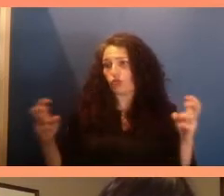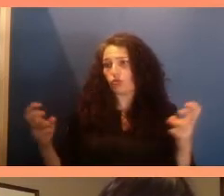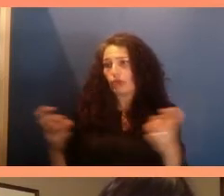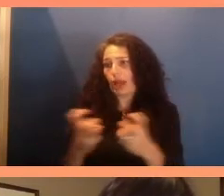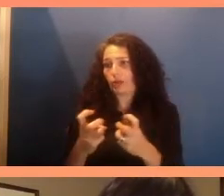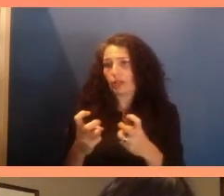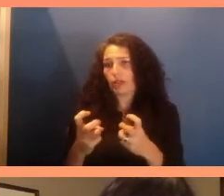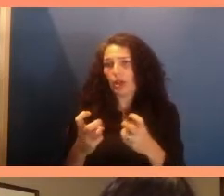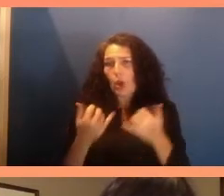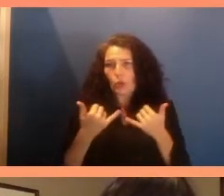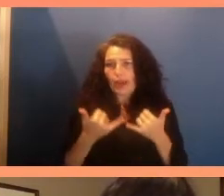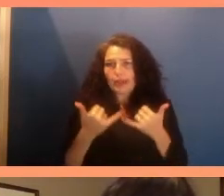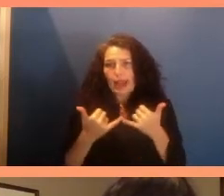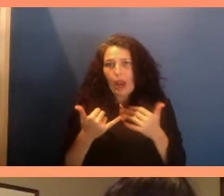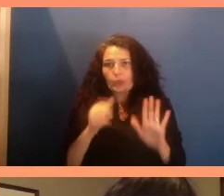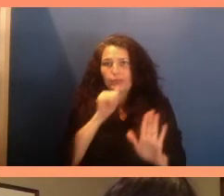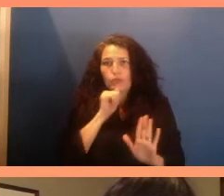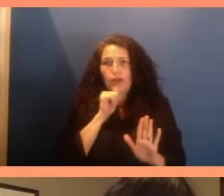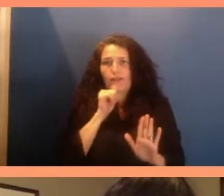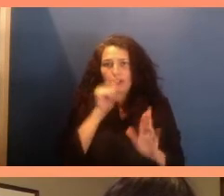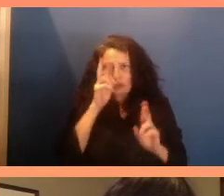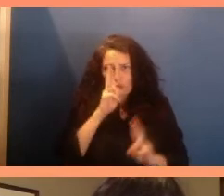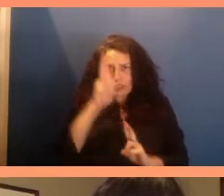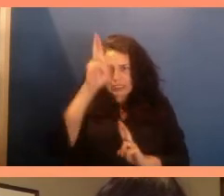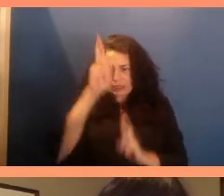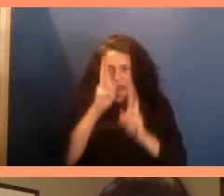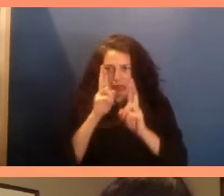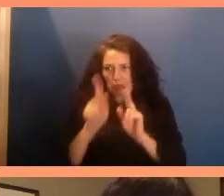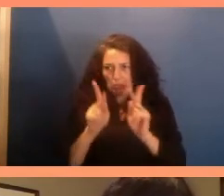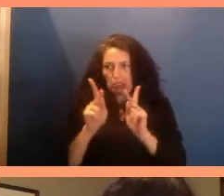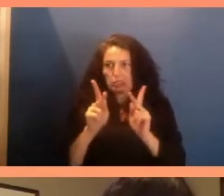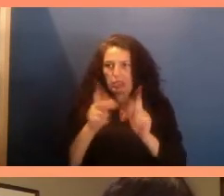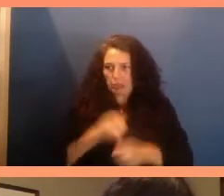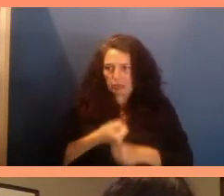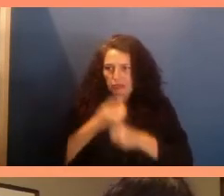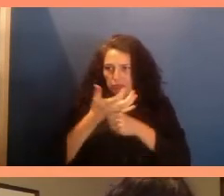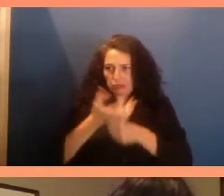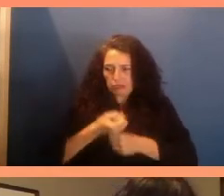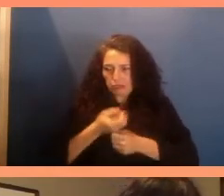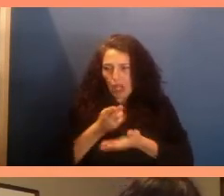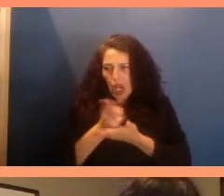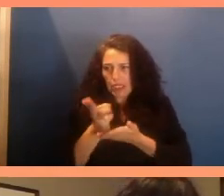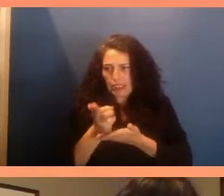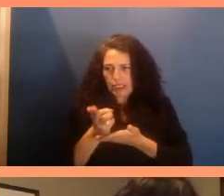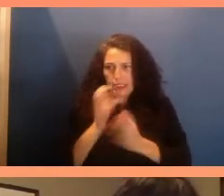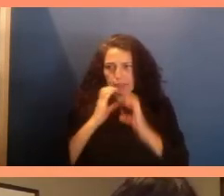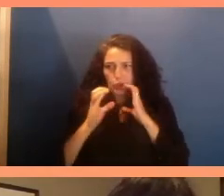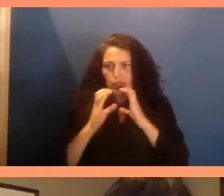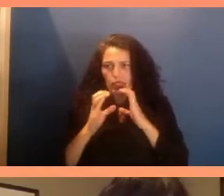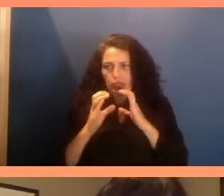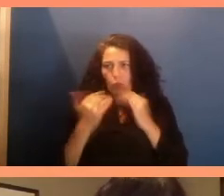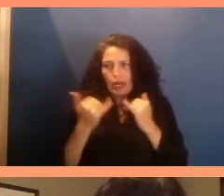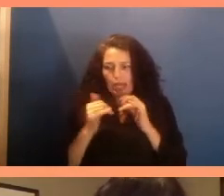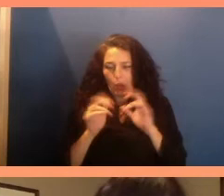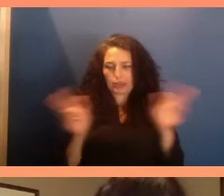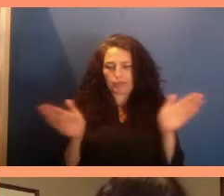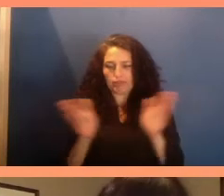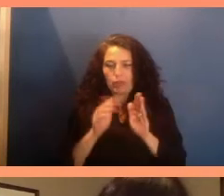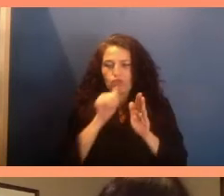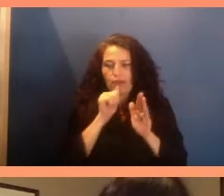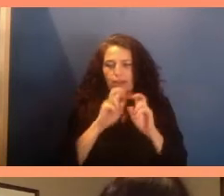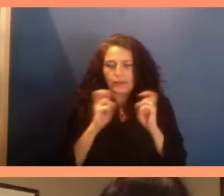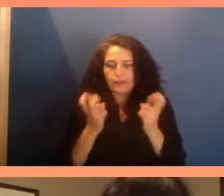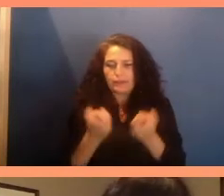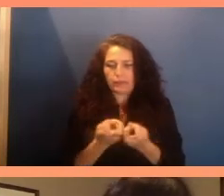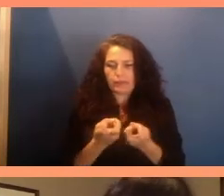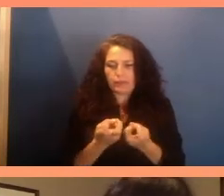for people to have space to sort of speak honestly. So we're having a roundtable with, to shorthand,